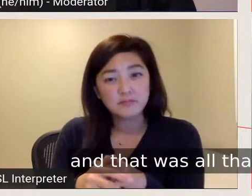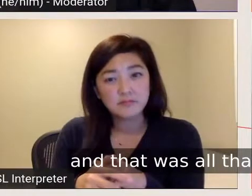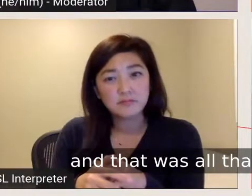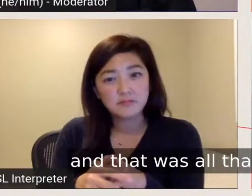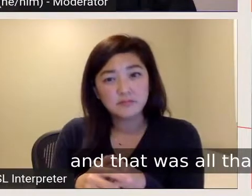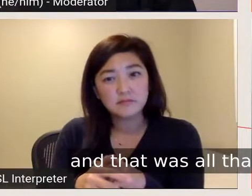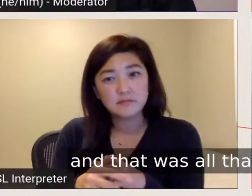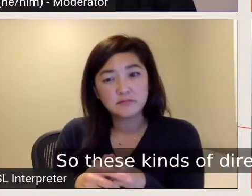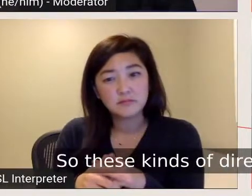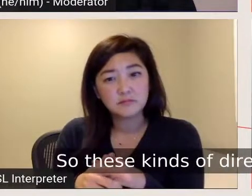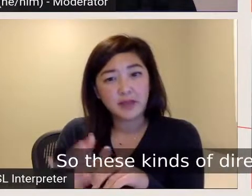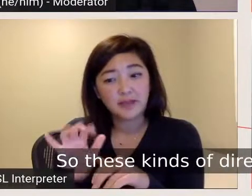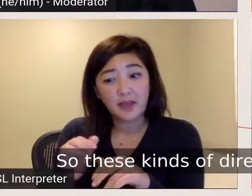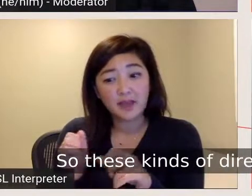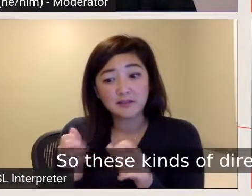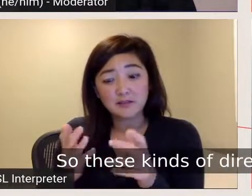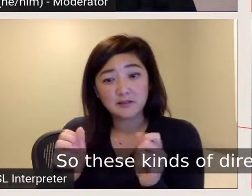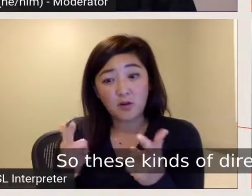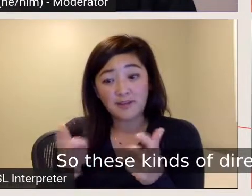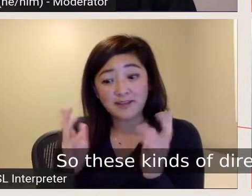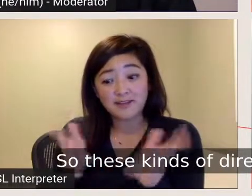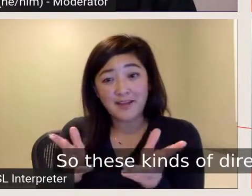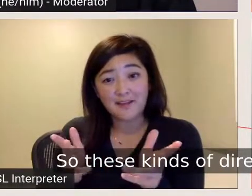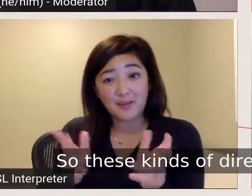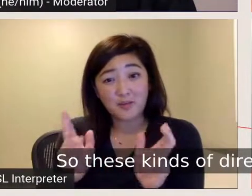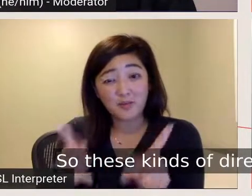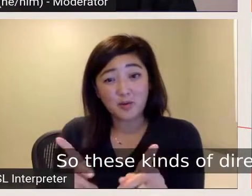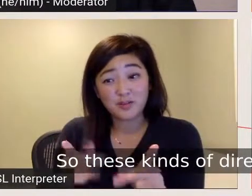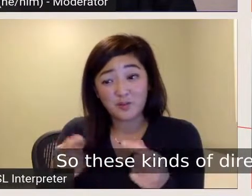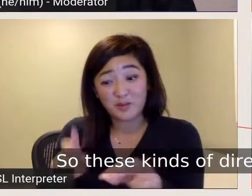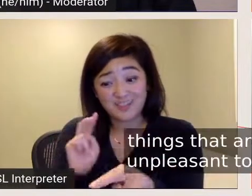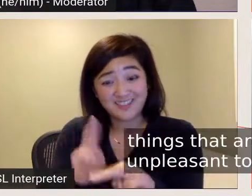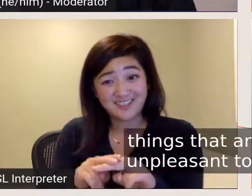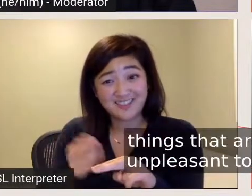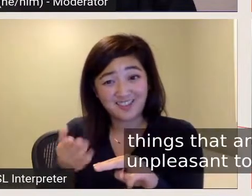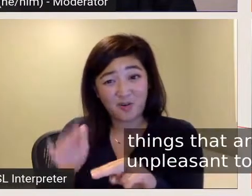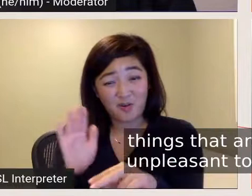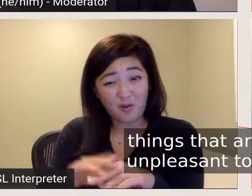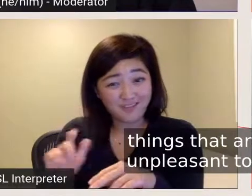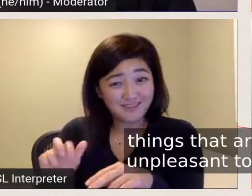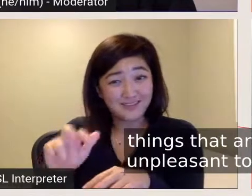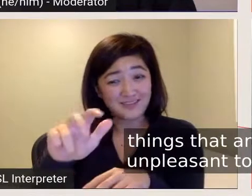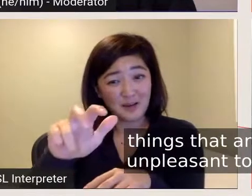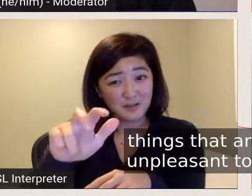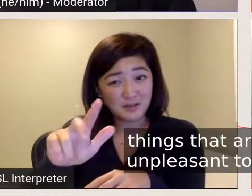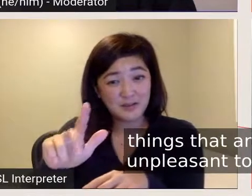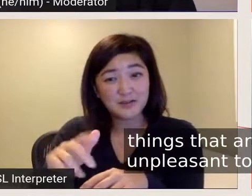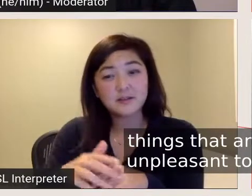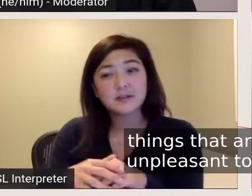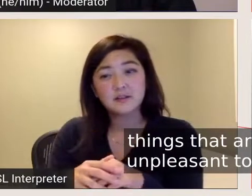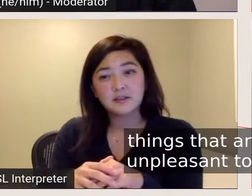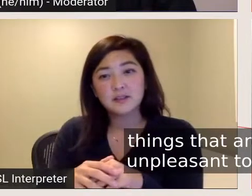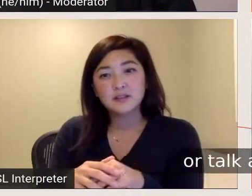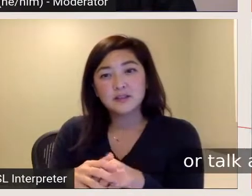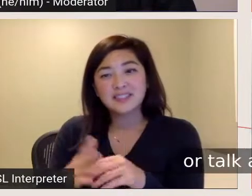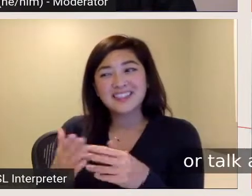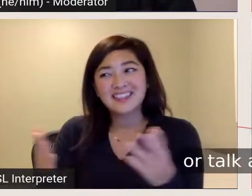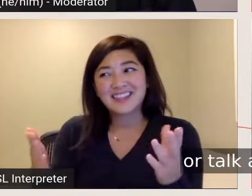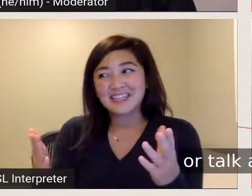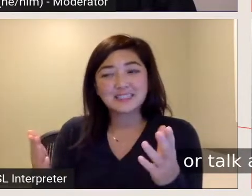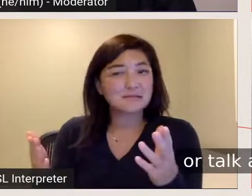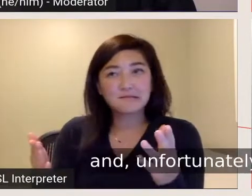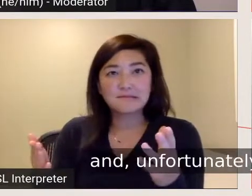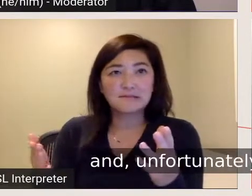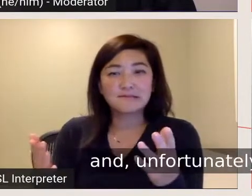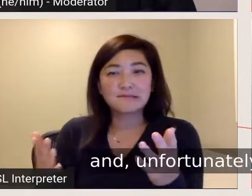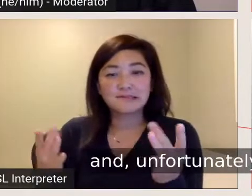all that was left of them. So these kinds of direct reference points, things that are extremely unpleasant to think about or talk